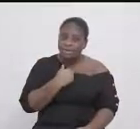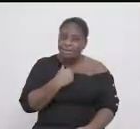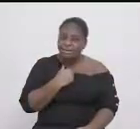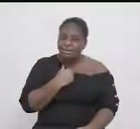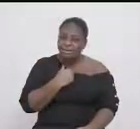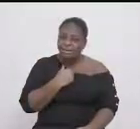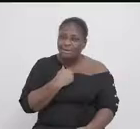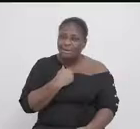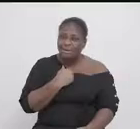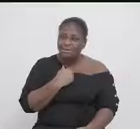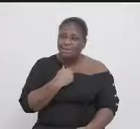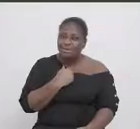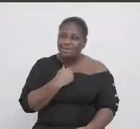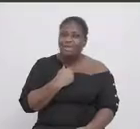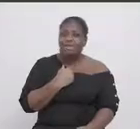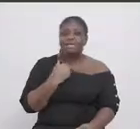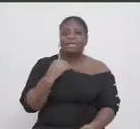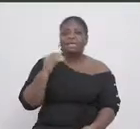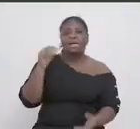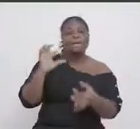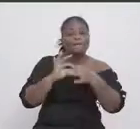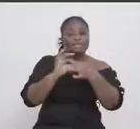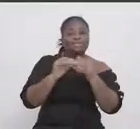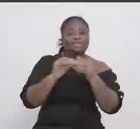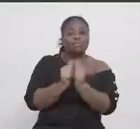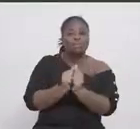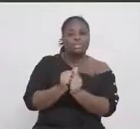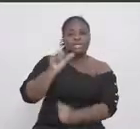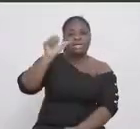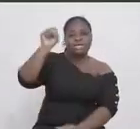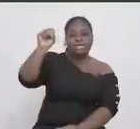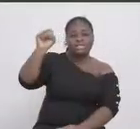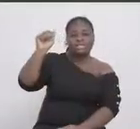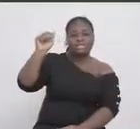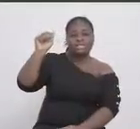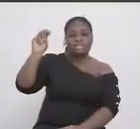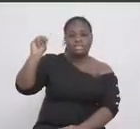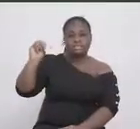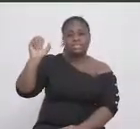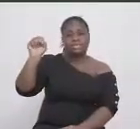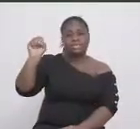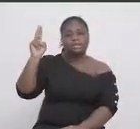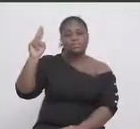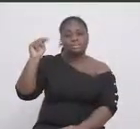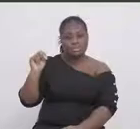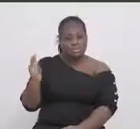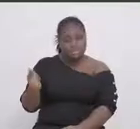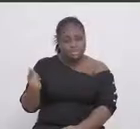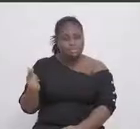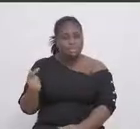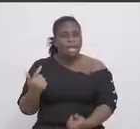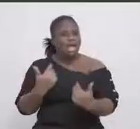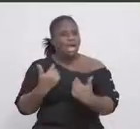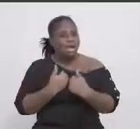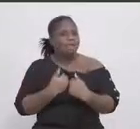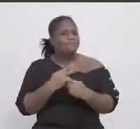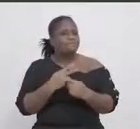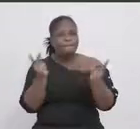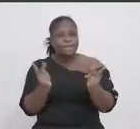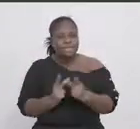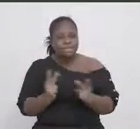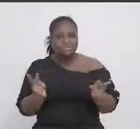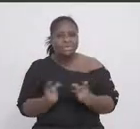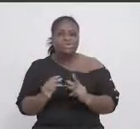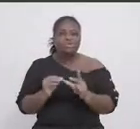ATC Ghana, Samsung Ghana, who have digital centers all over rural Ghana. So we